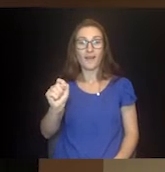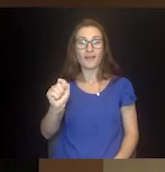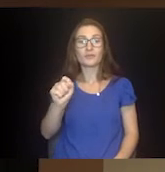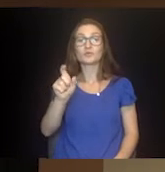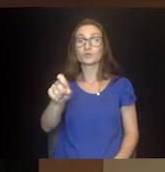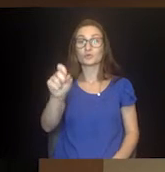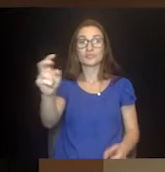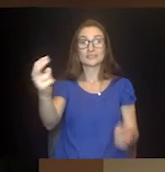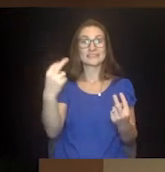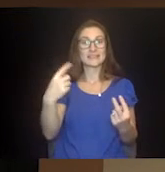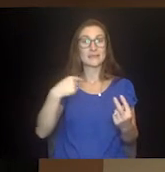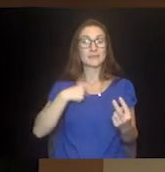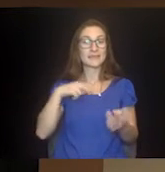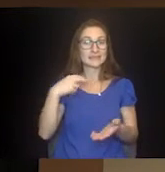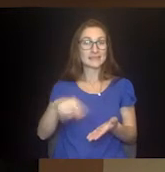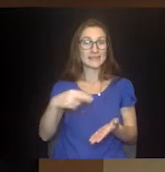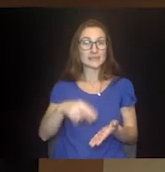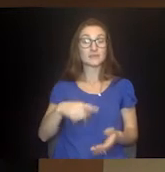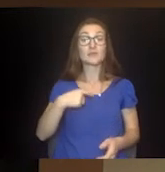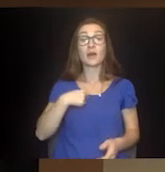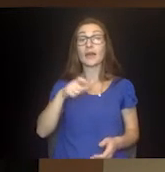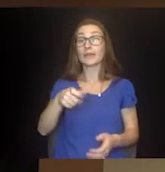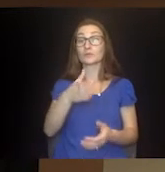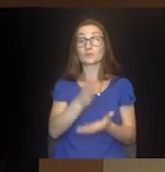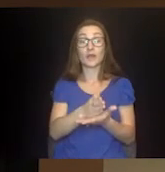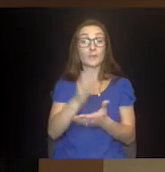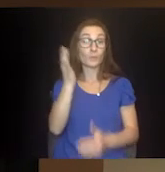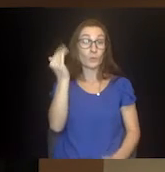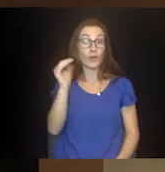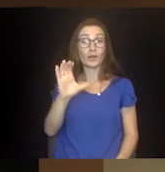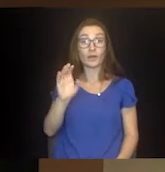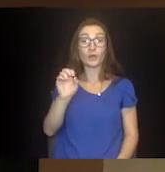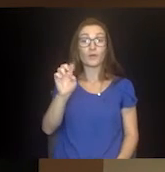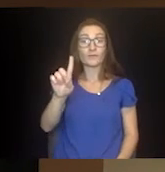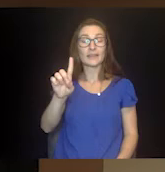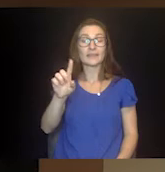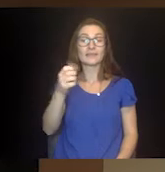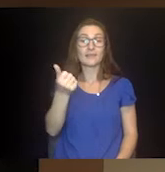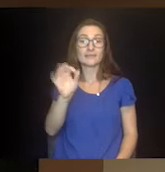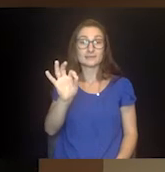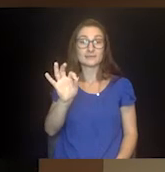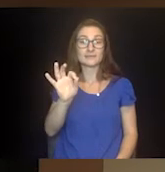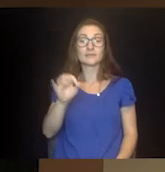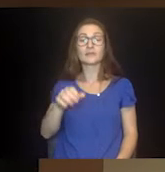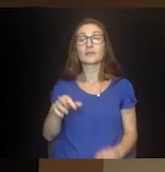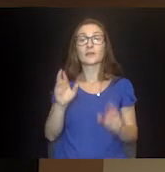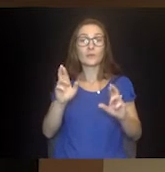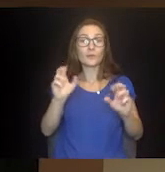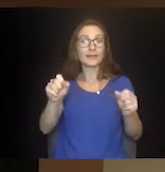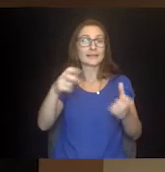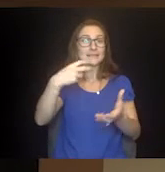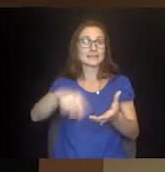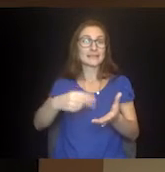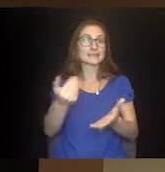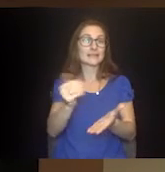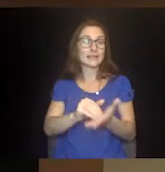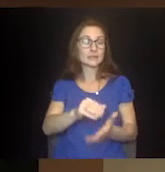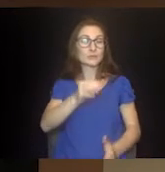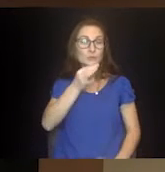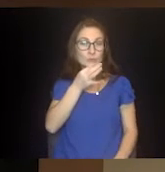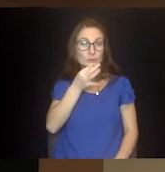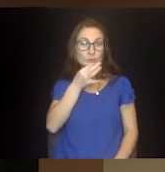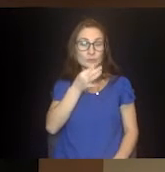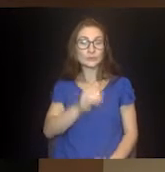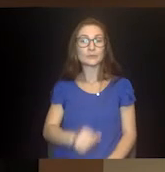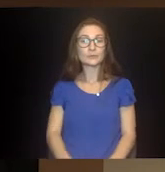should see me dance. I have to stop because of COVID-19. I hope to begin dancing